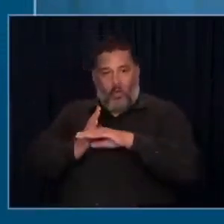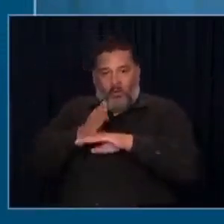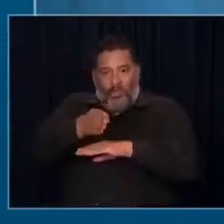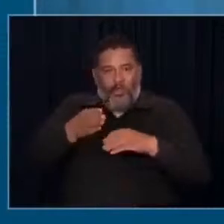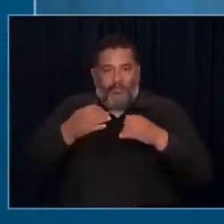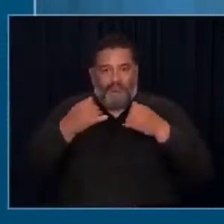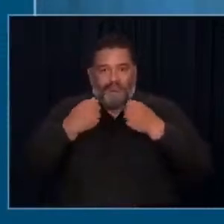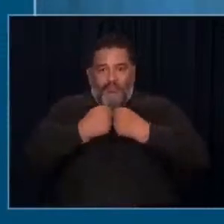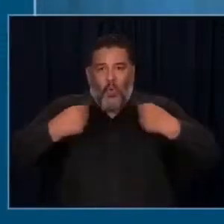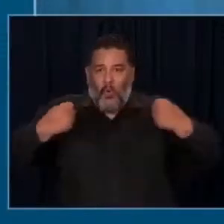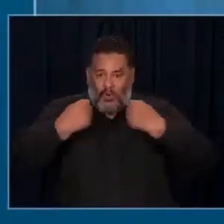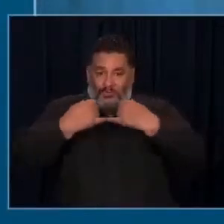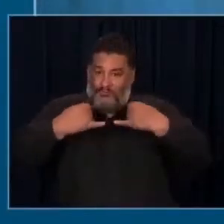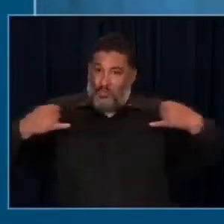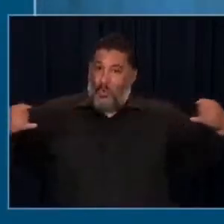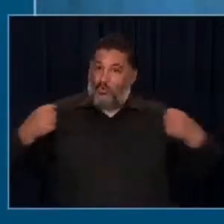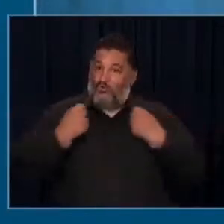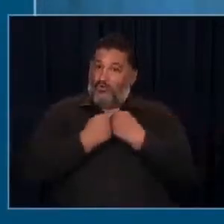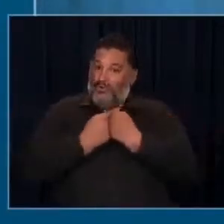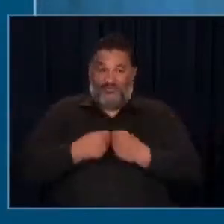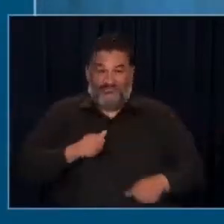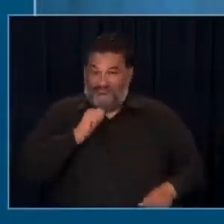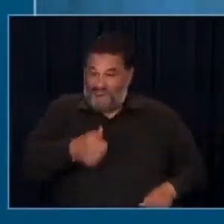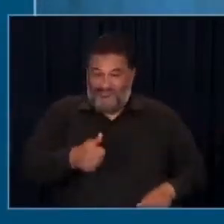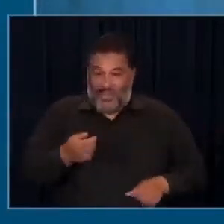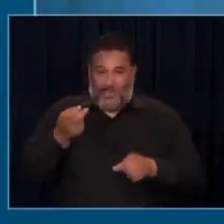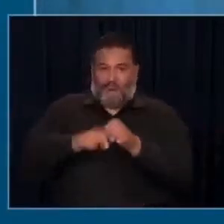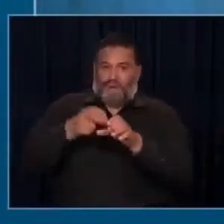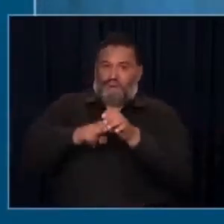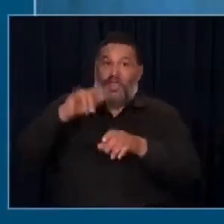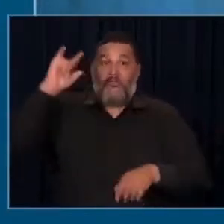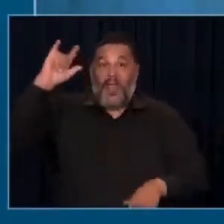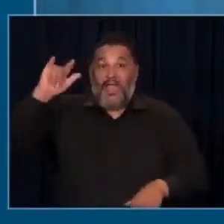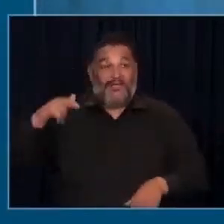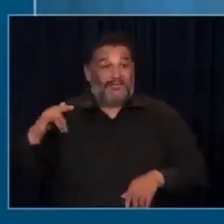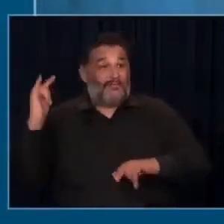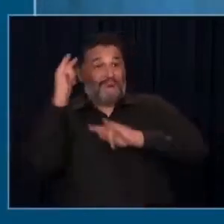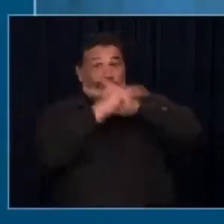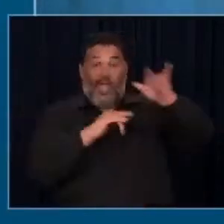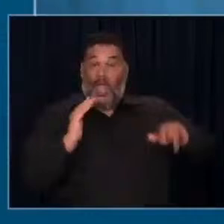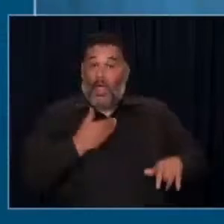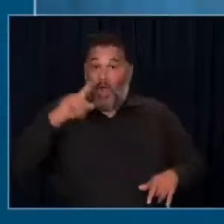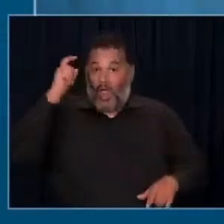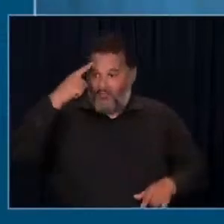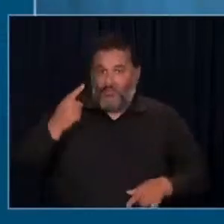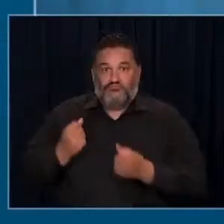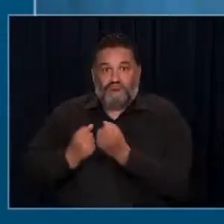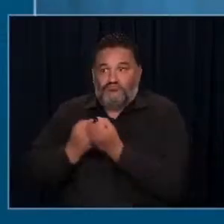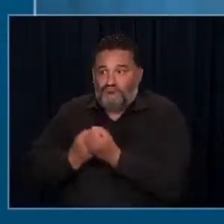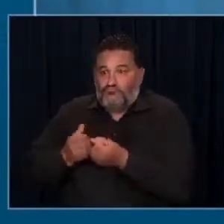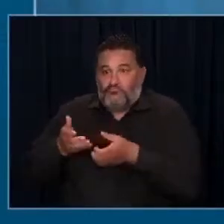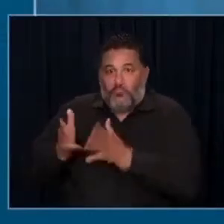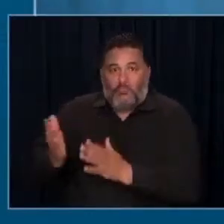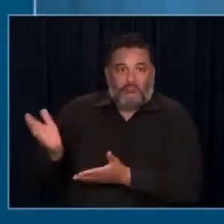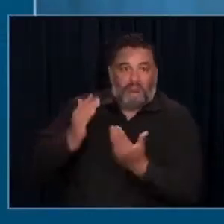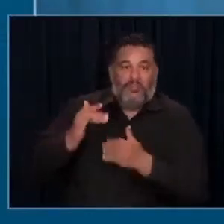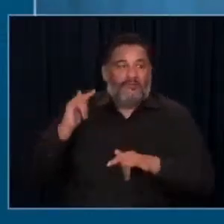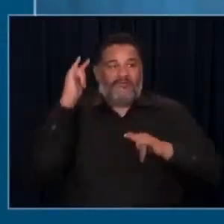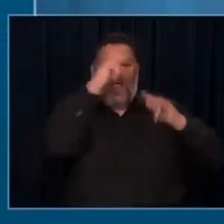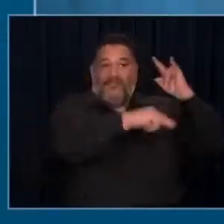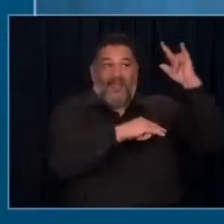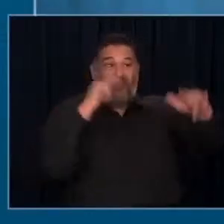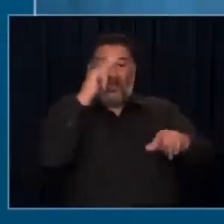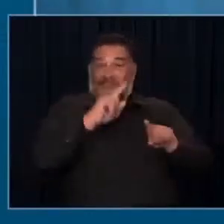having them get on planes, and our government is complicit in actually flying them to all of the different cities